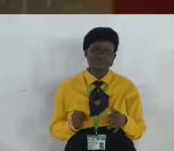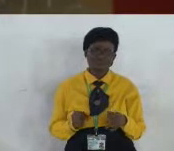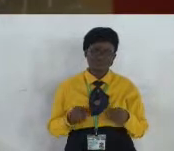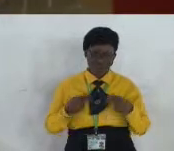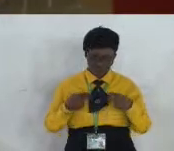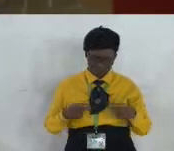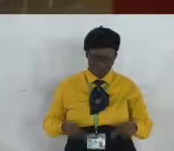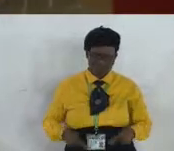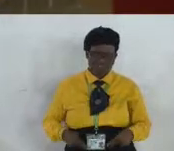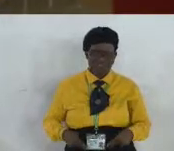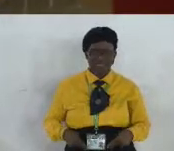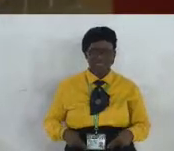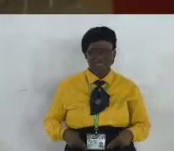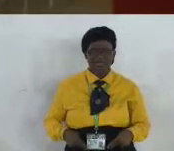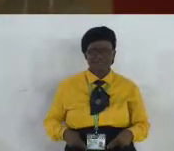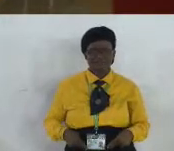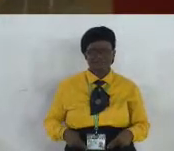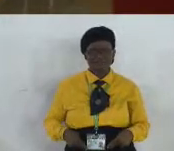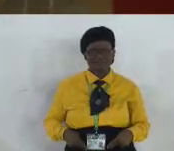physical